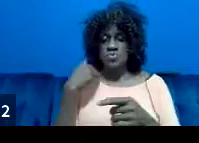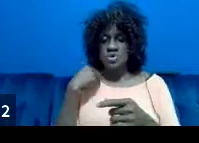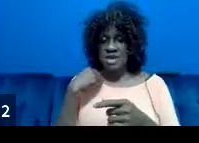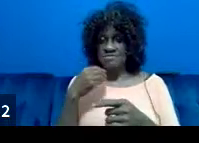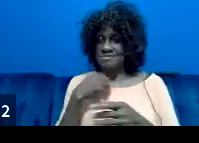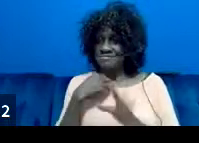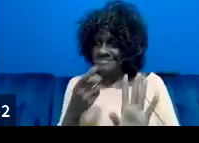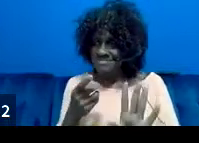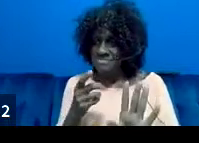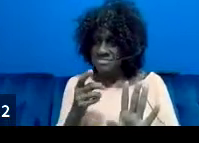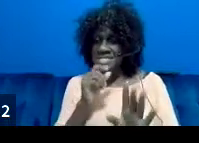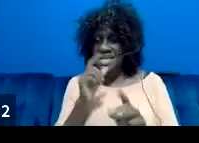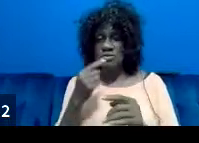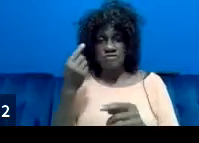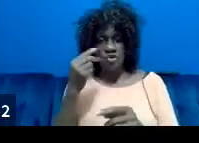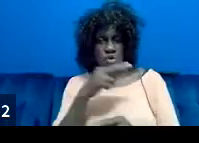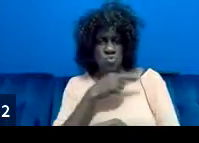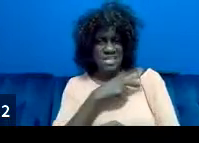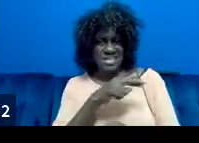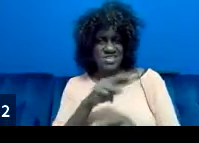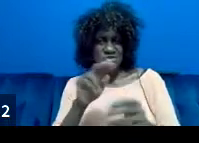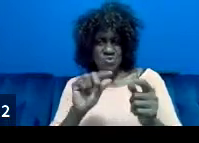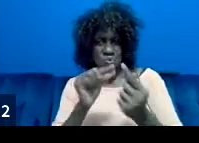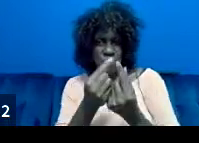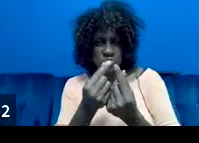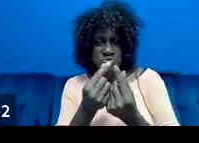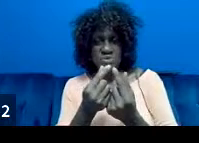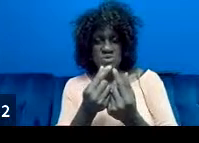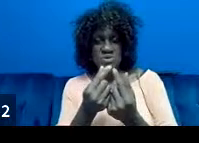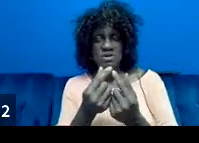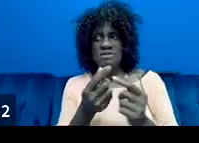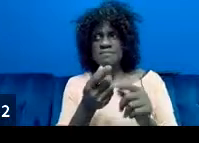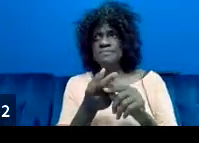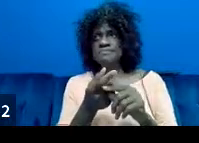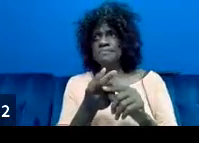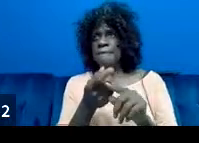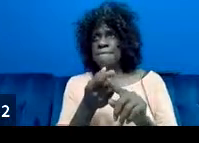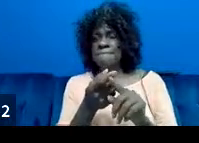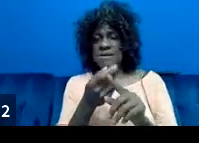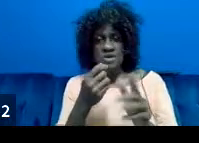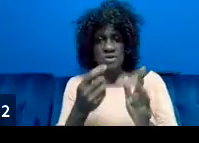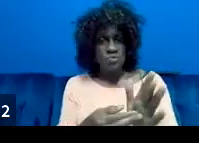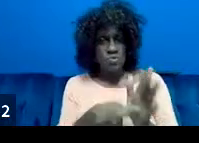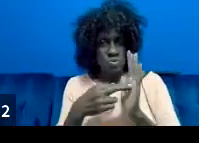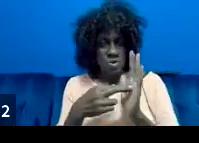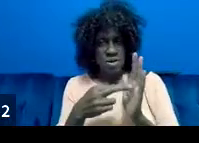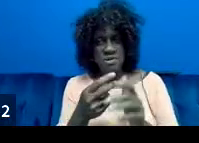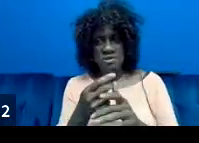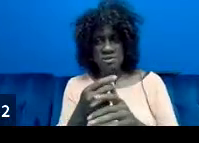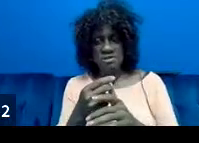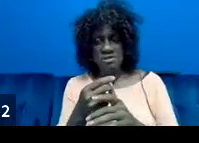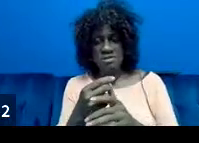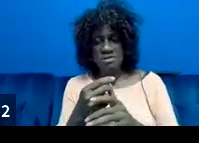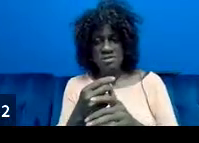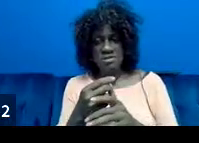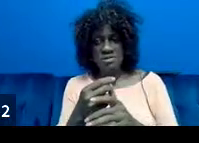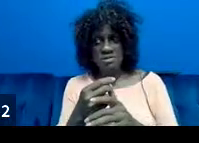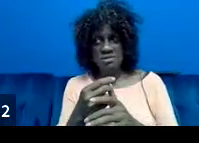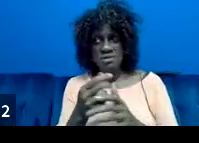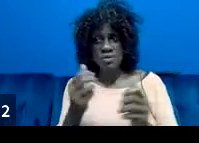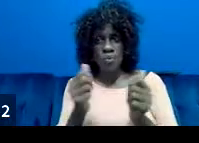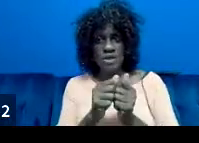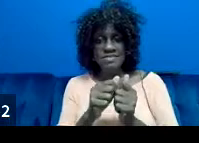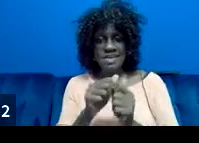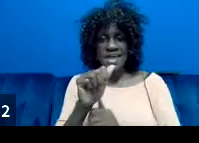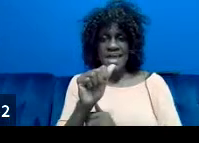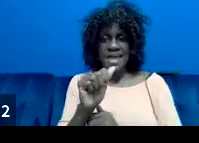exceptions for religious organizations as well from requirement with the Americans